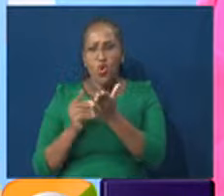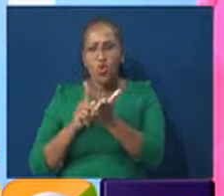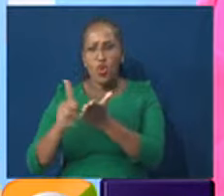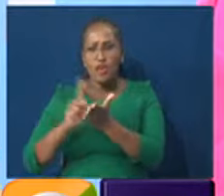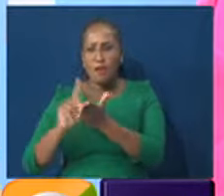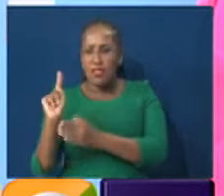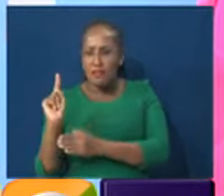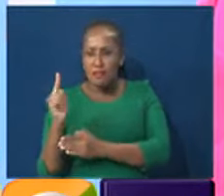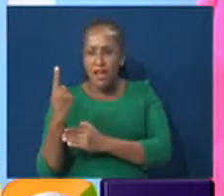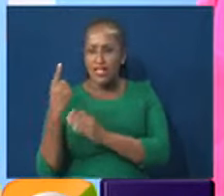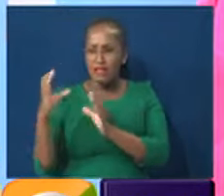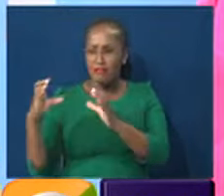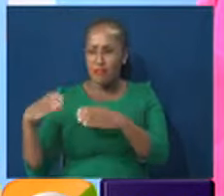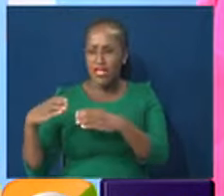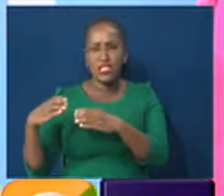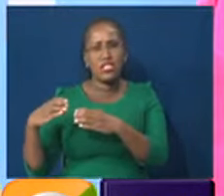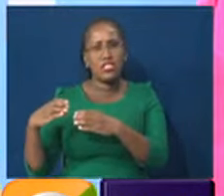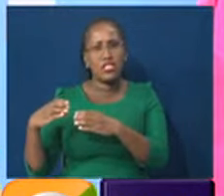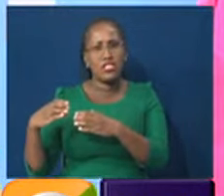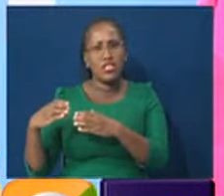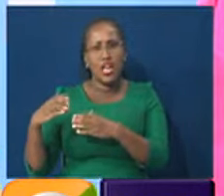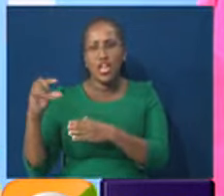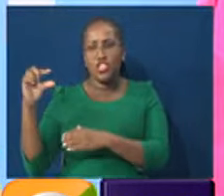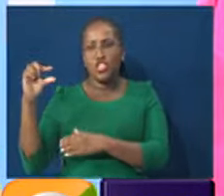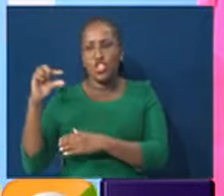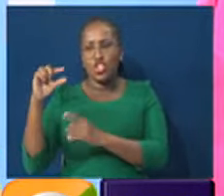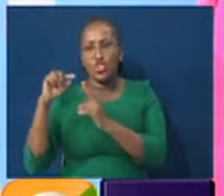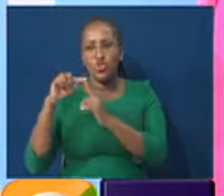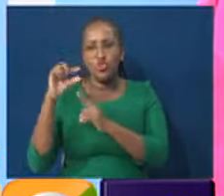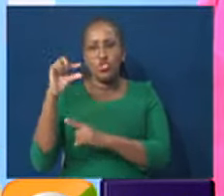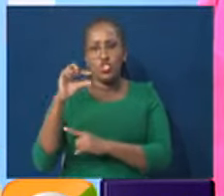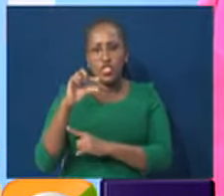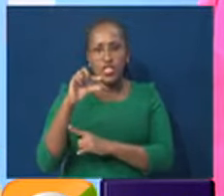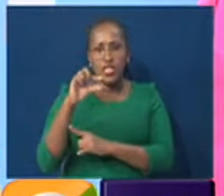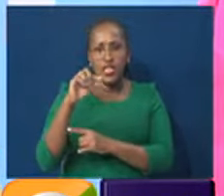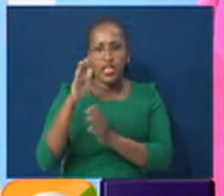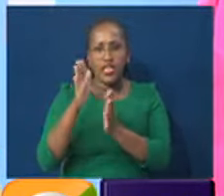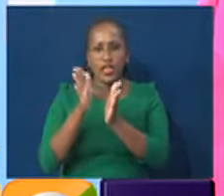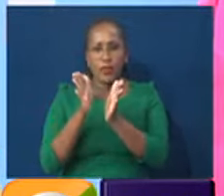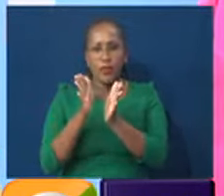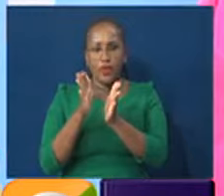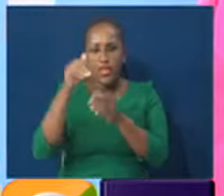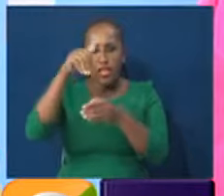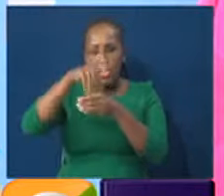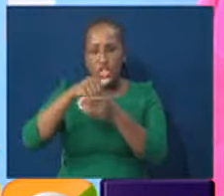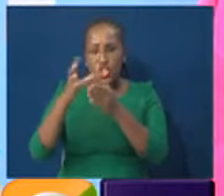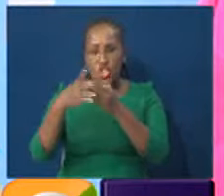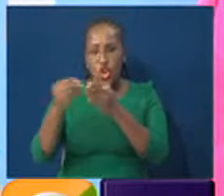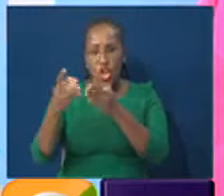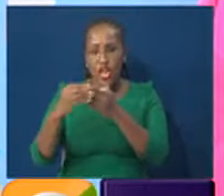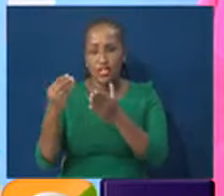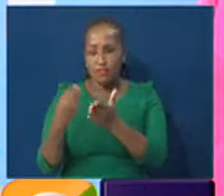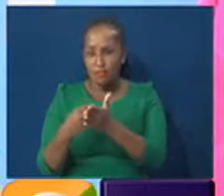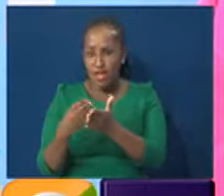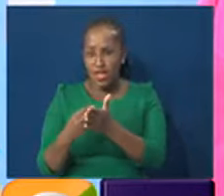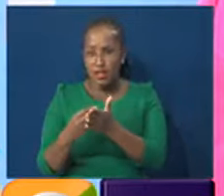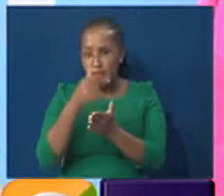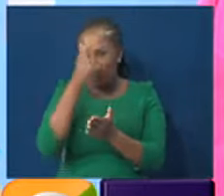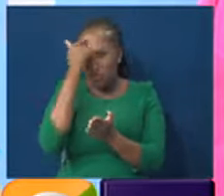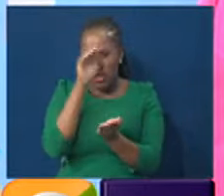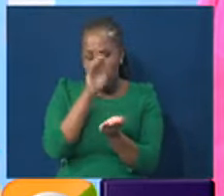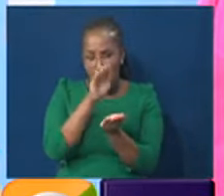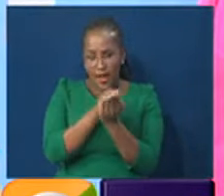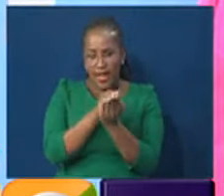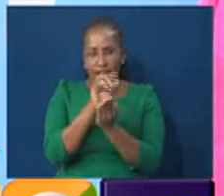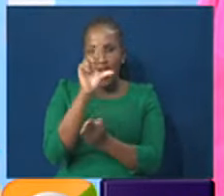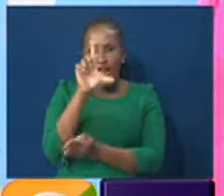of the G2G in terms of dollars, because the banks that issues the LP